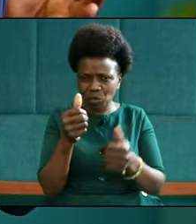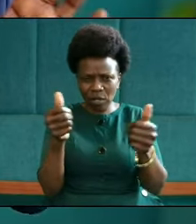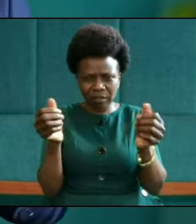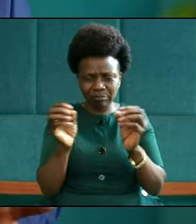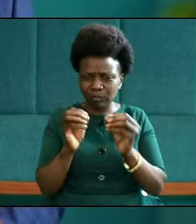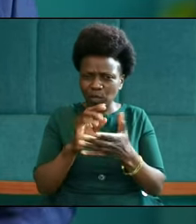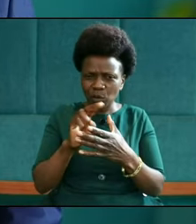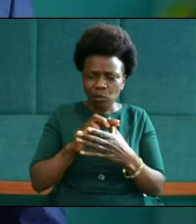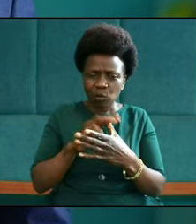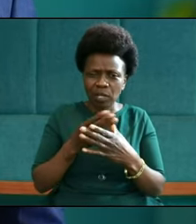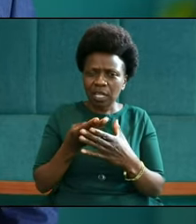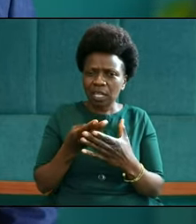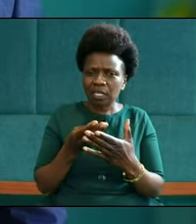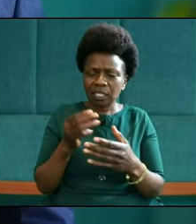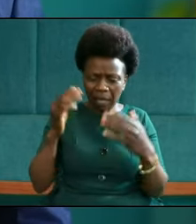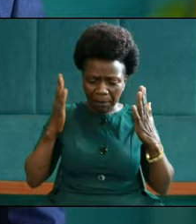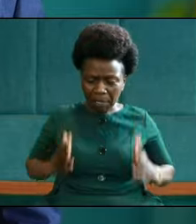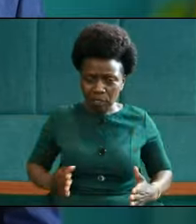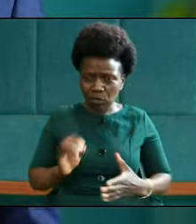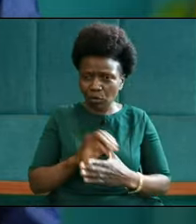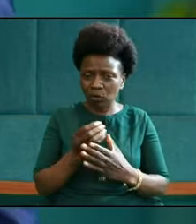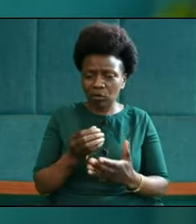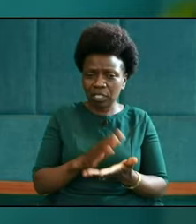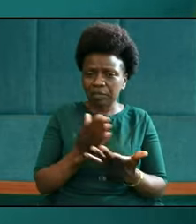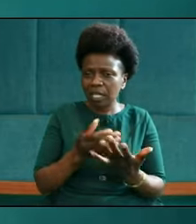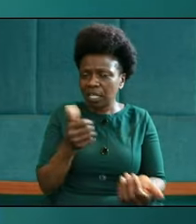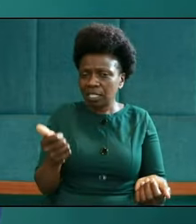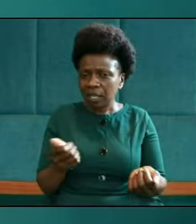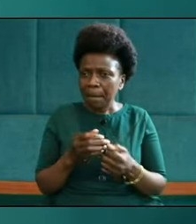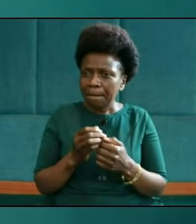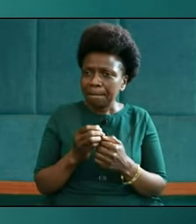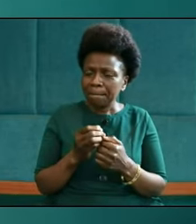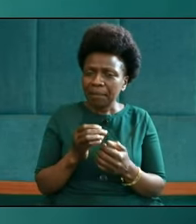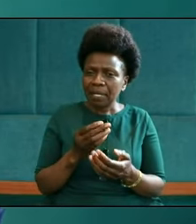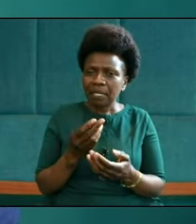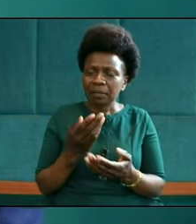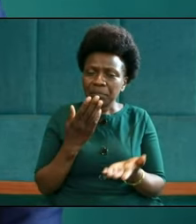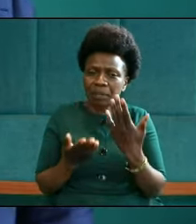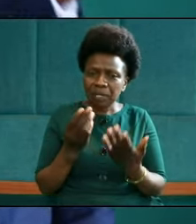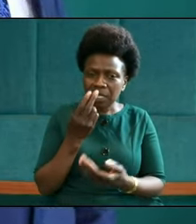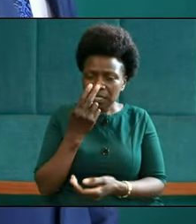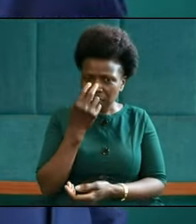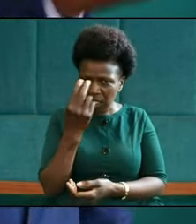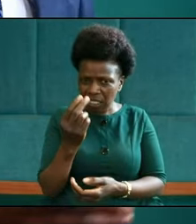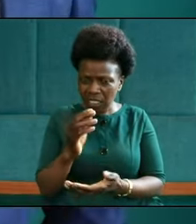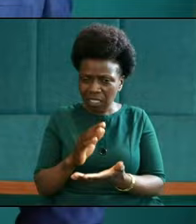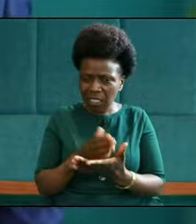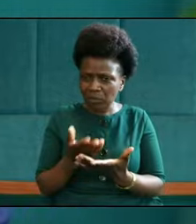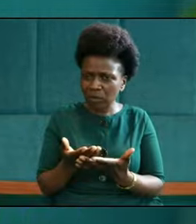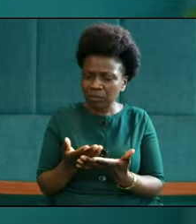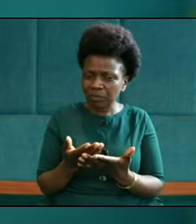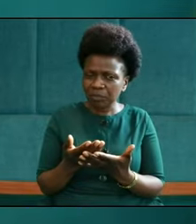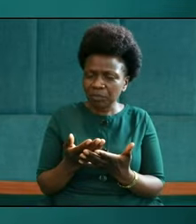I can't see whether it's a person or something else. And maybe I can see somebody when he or she's wearing something